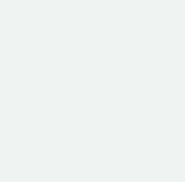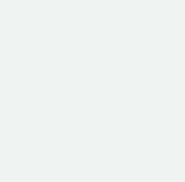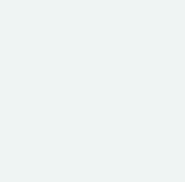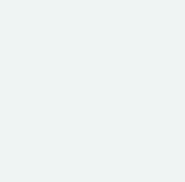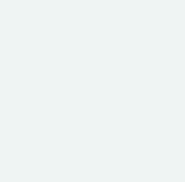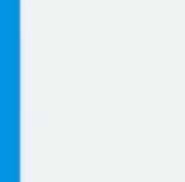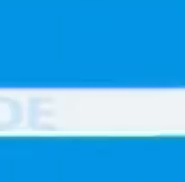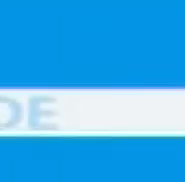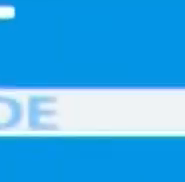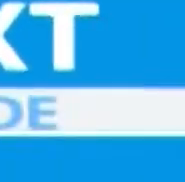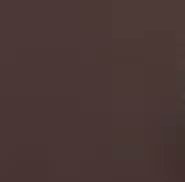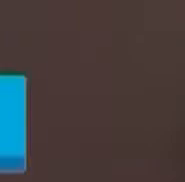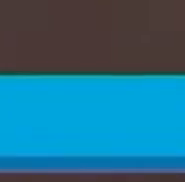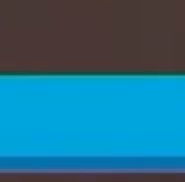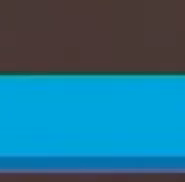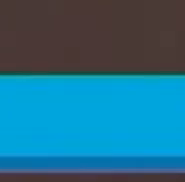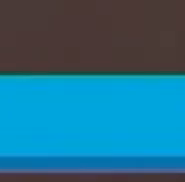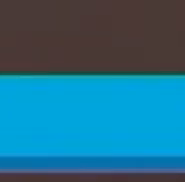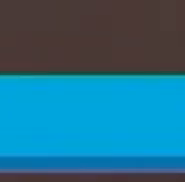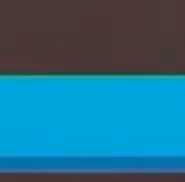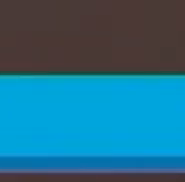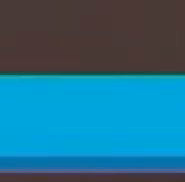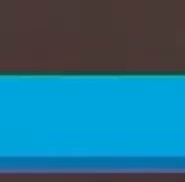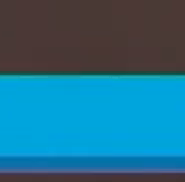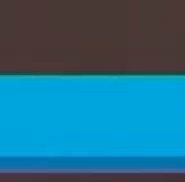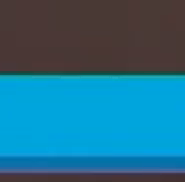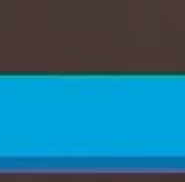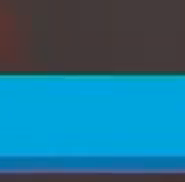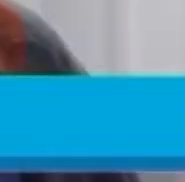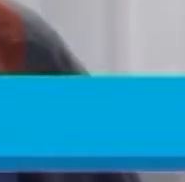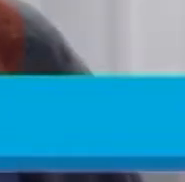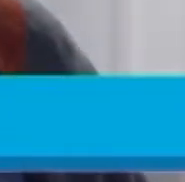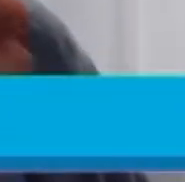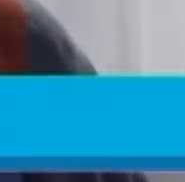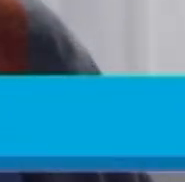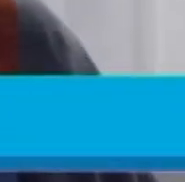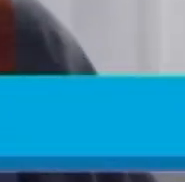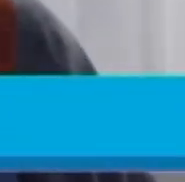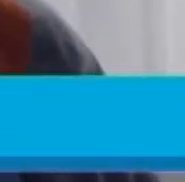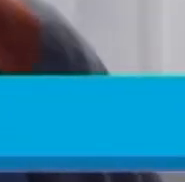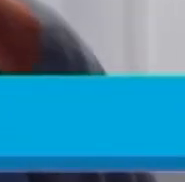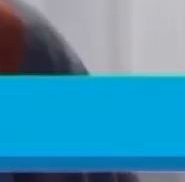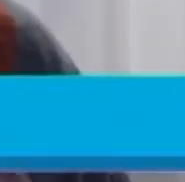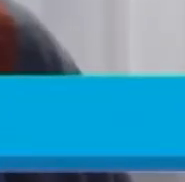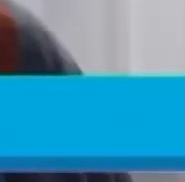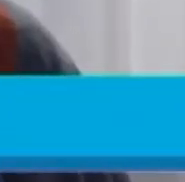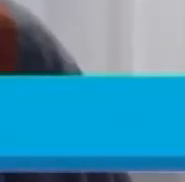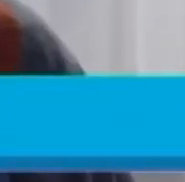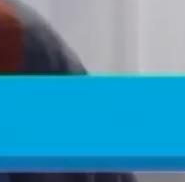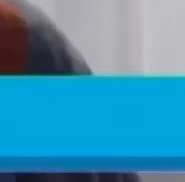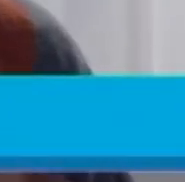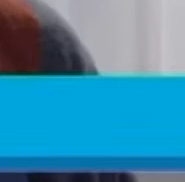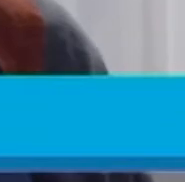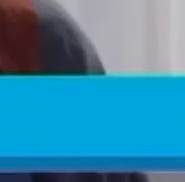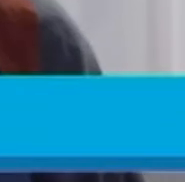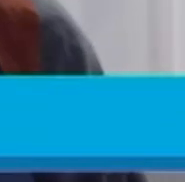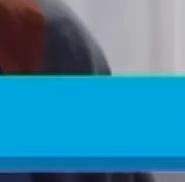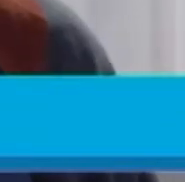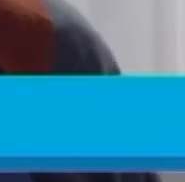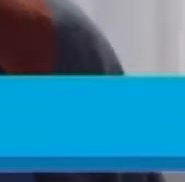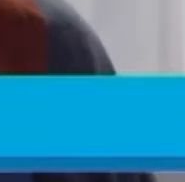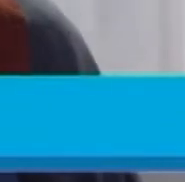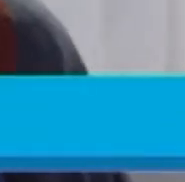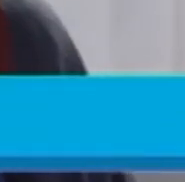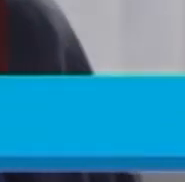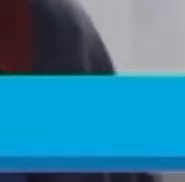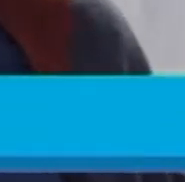On the next episode. Come on, Ramon and Juan are two different people, Mom. But they are still the same. Nobody can convince me that she does not